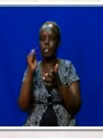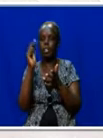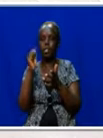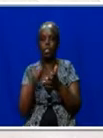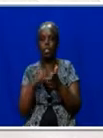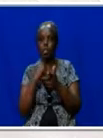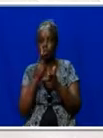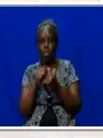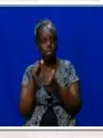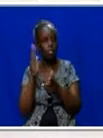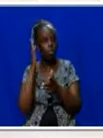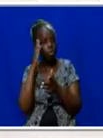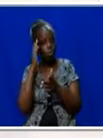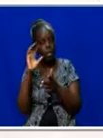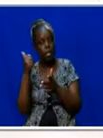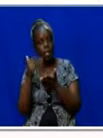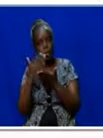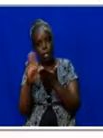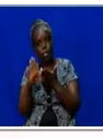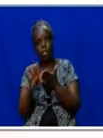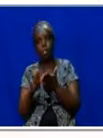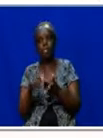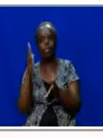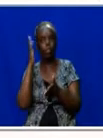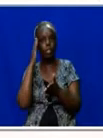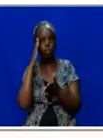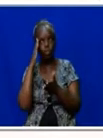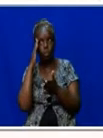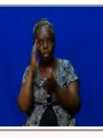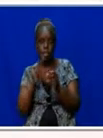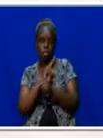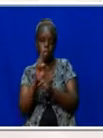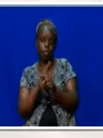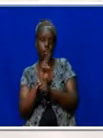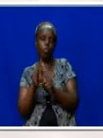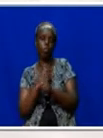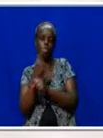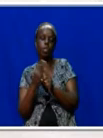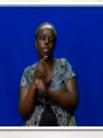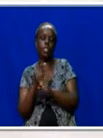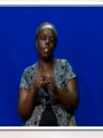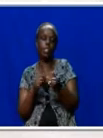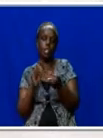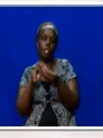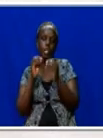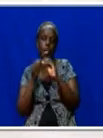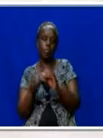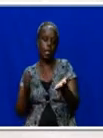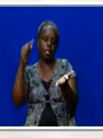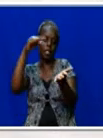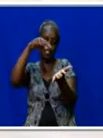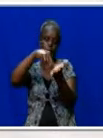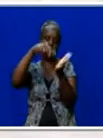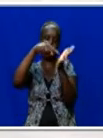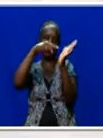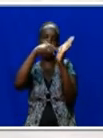consider the other data points. It only considers the only data that is located at the center of the distribution.